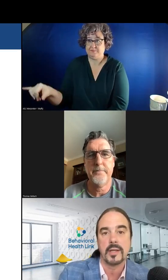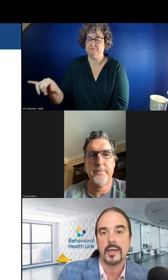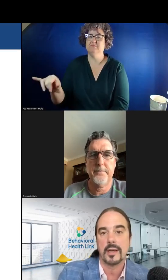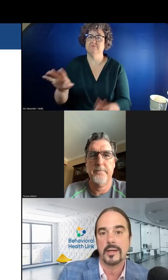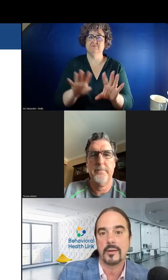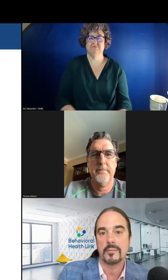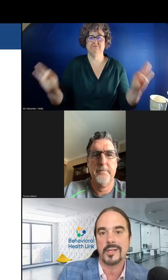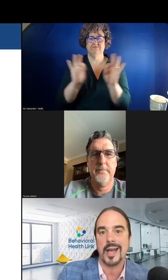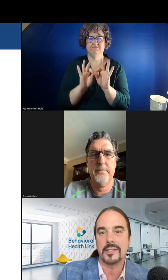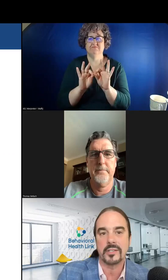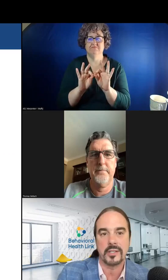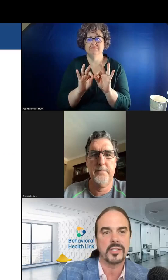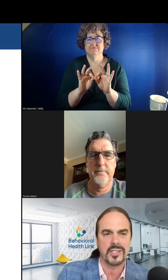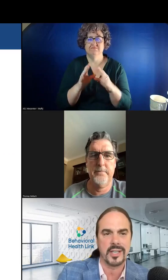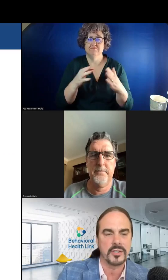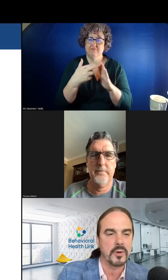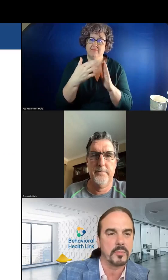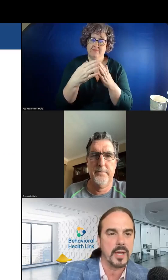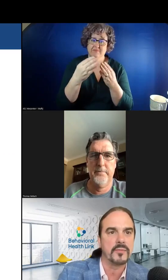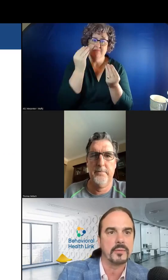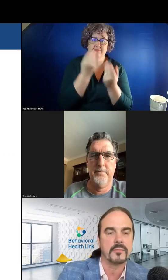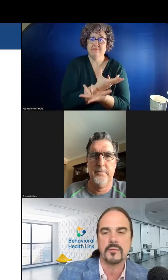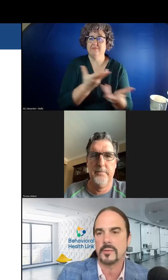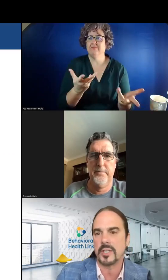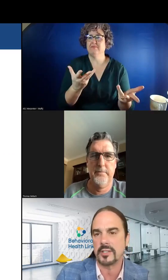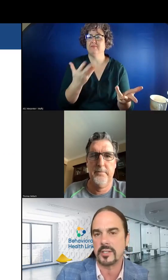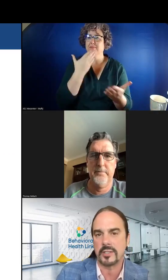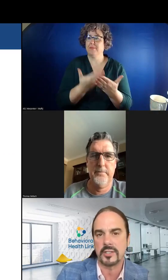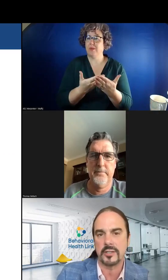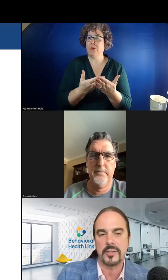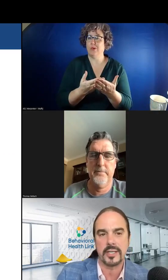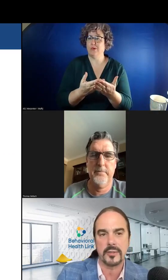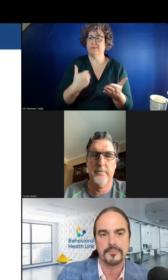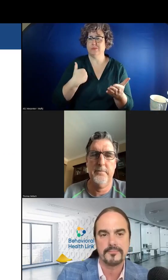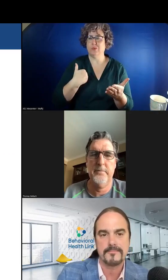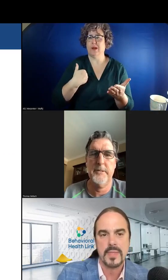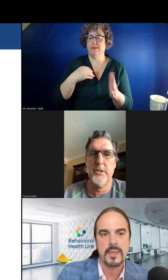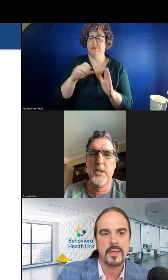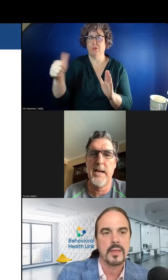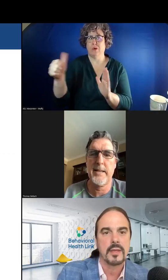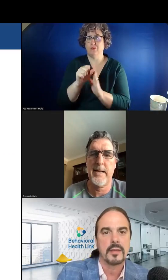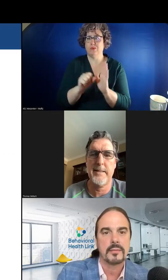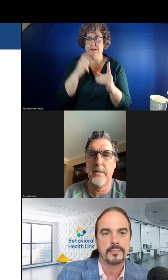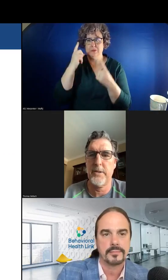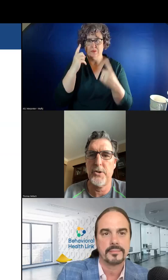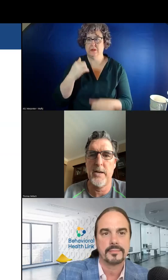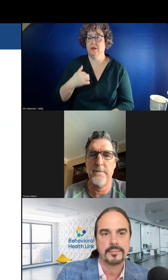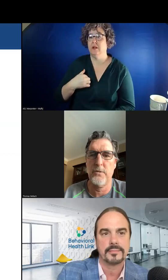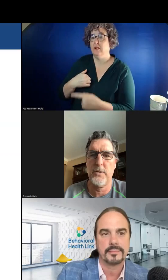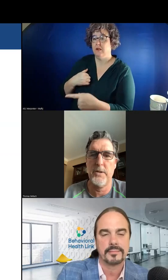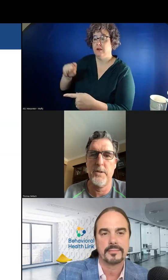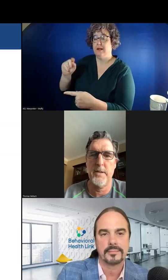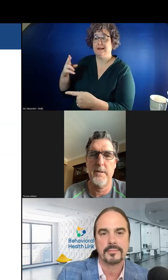important guidance. And this is a nice roadmap for states to consider. Thank you. And there's a lot of content out there,